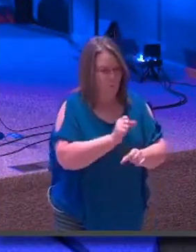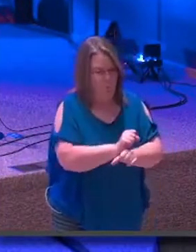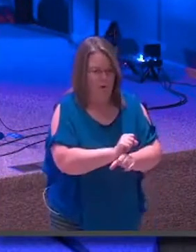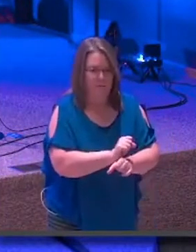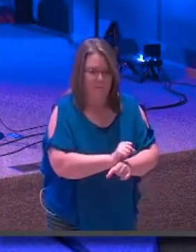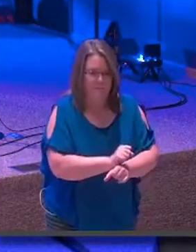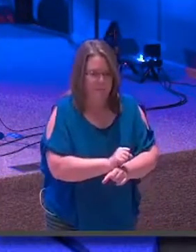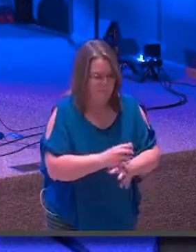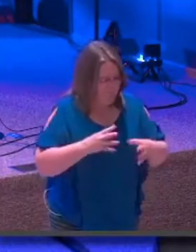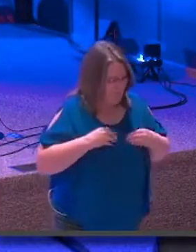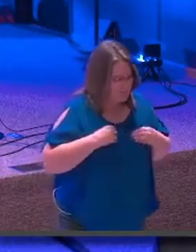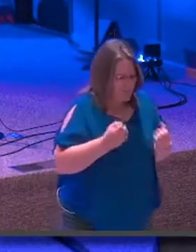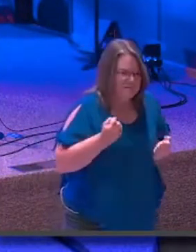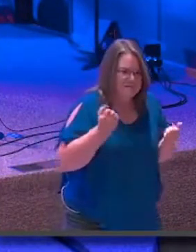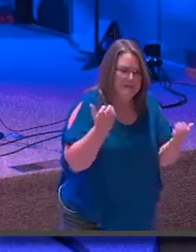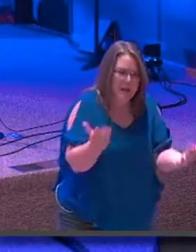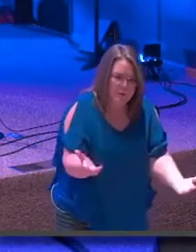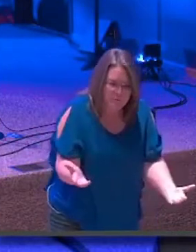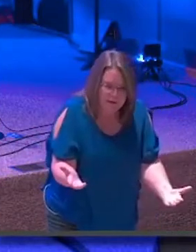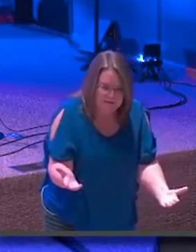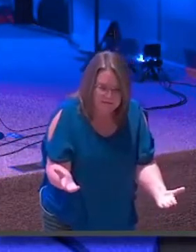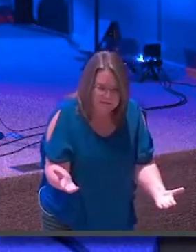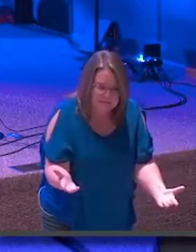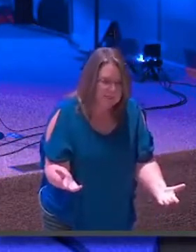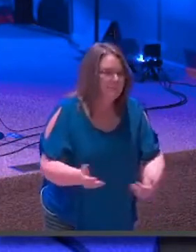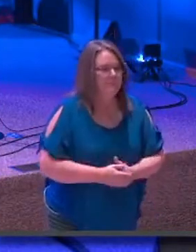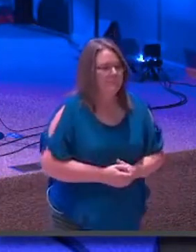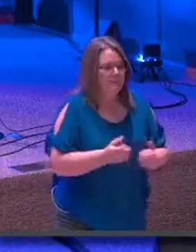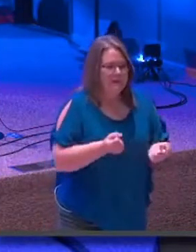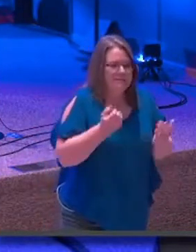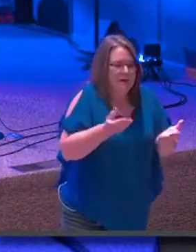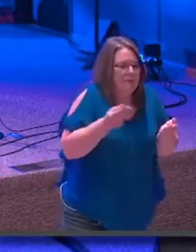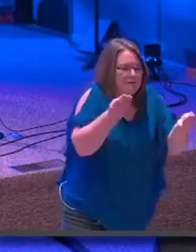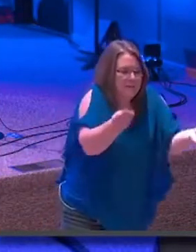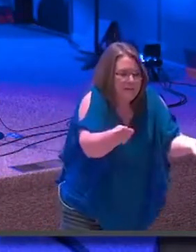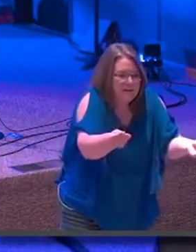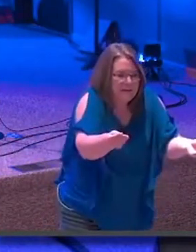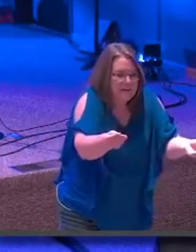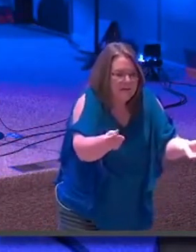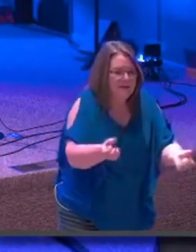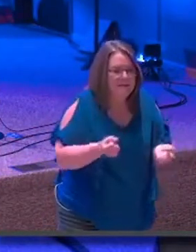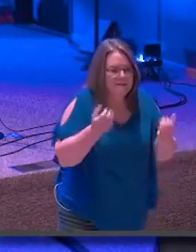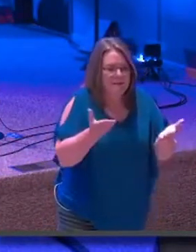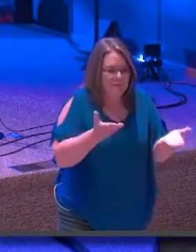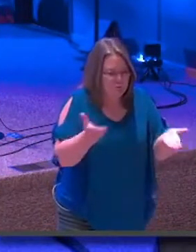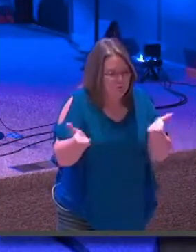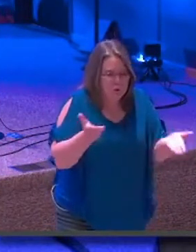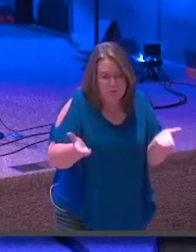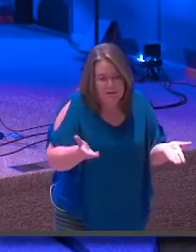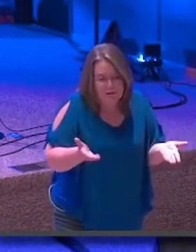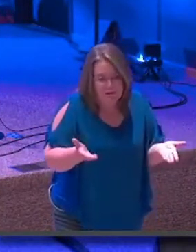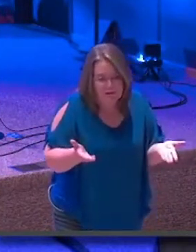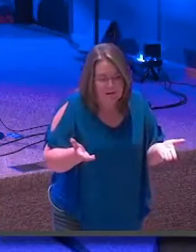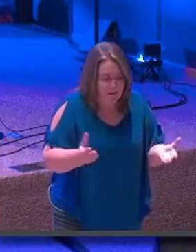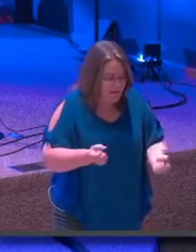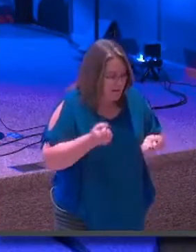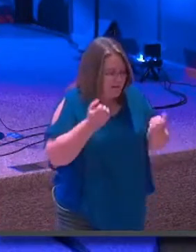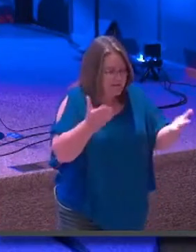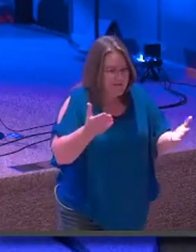embraced sacrifice, sacrificial giving, sacrificial service, sacrificial